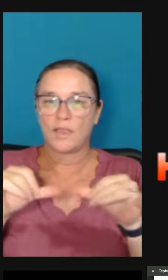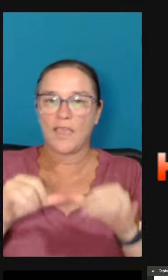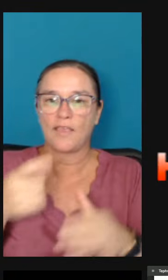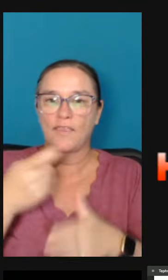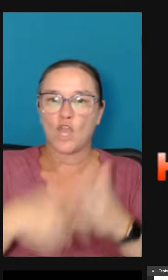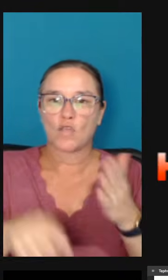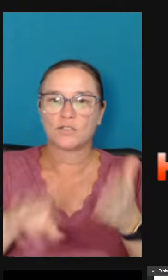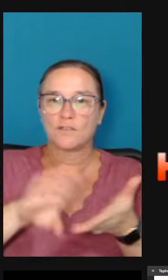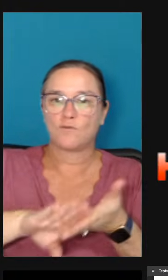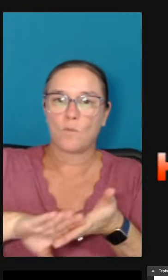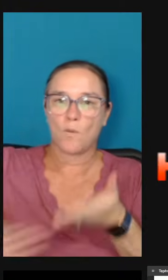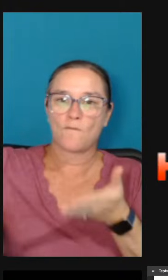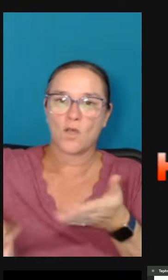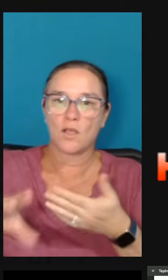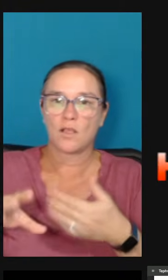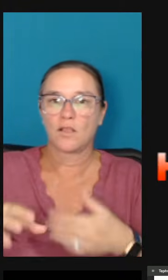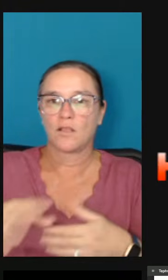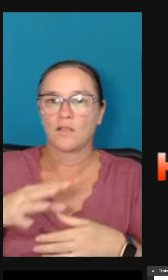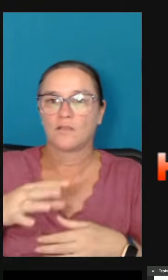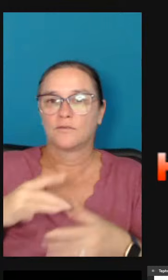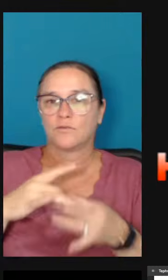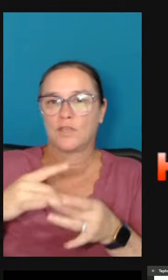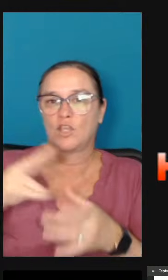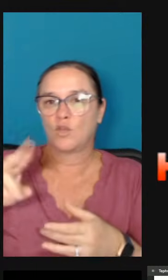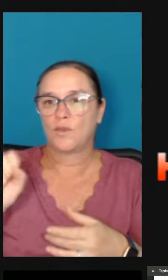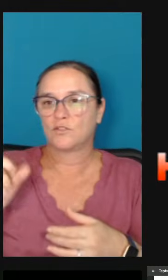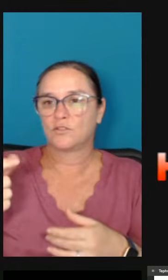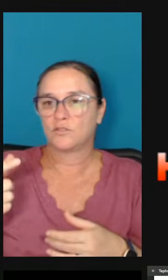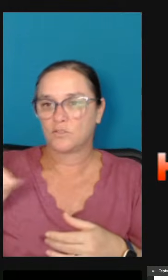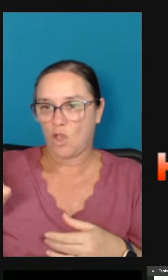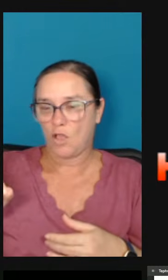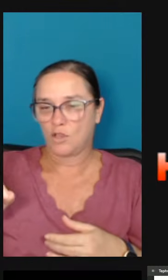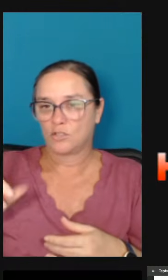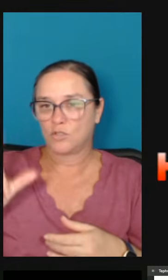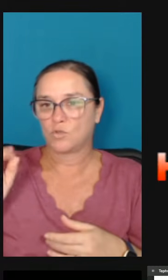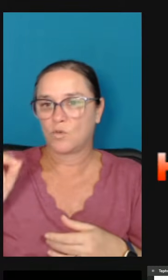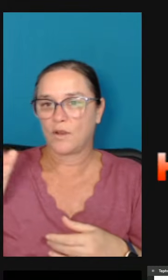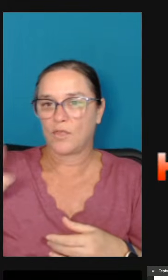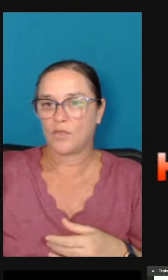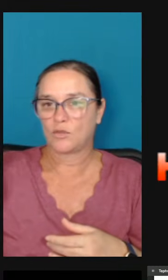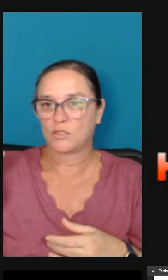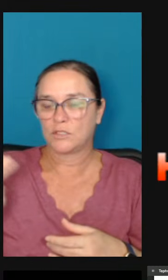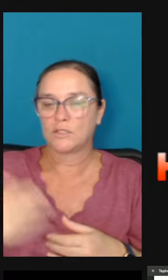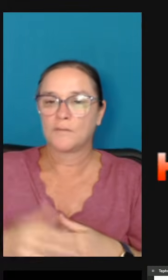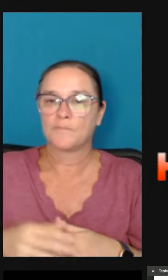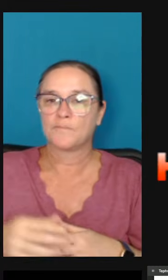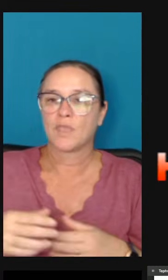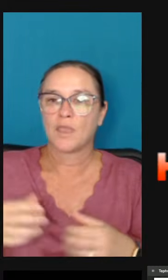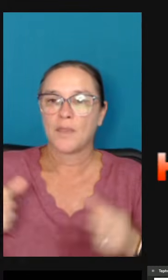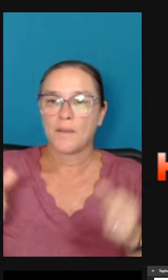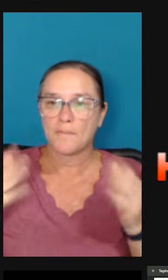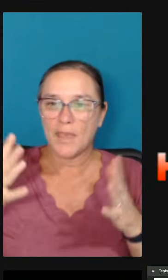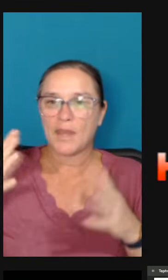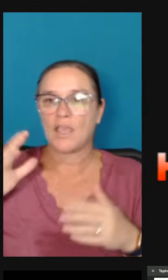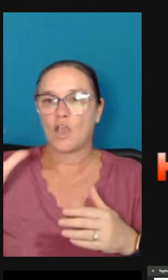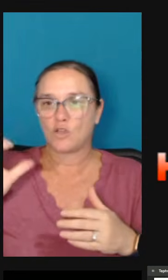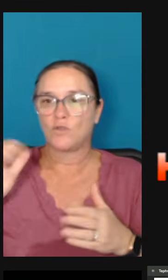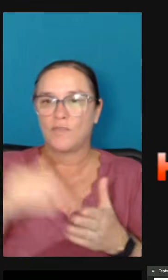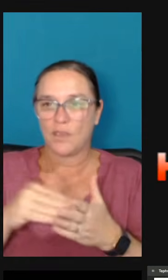and US dollars 2013. What you can see is that most of these values are in the hundreds of thousands of dollars, if not exceeding $1